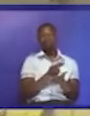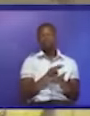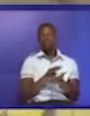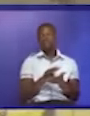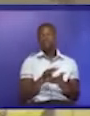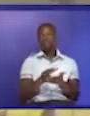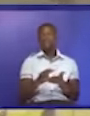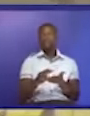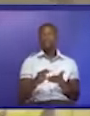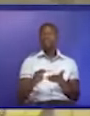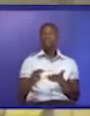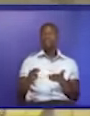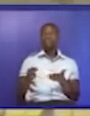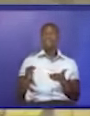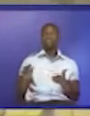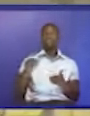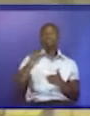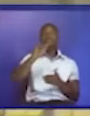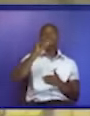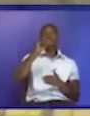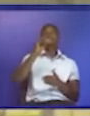hallowed, Adonai.